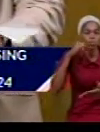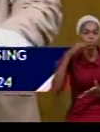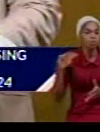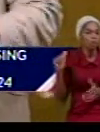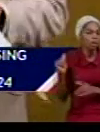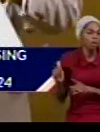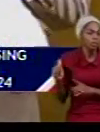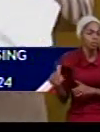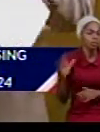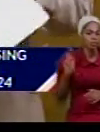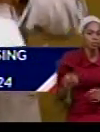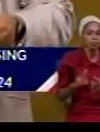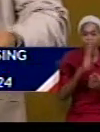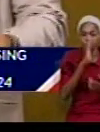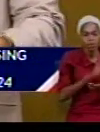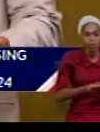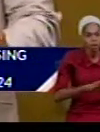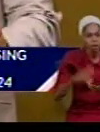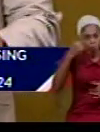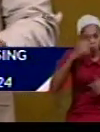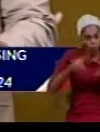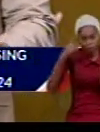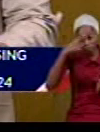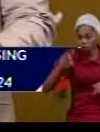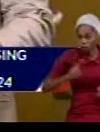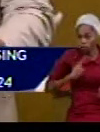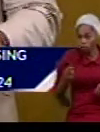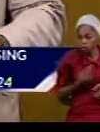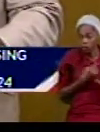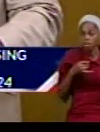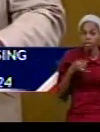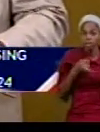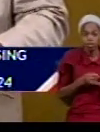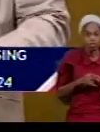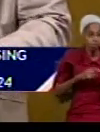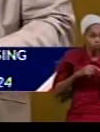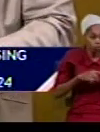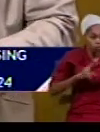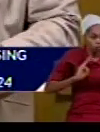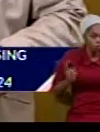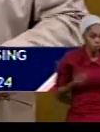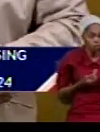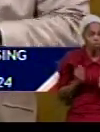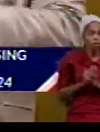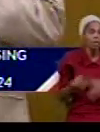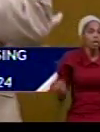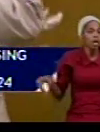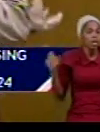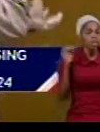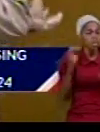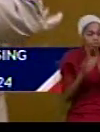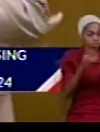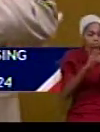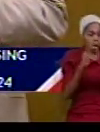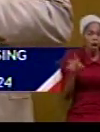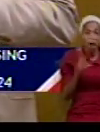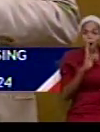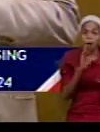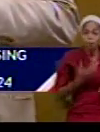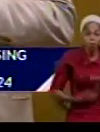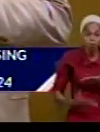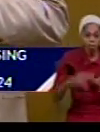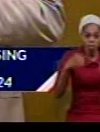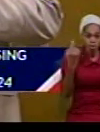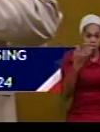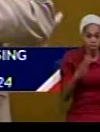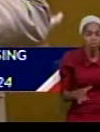shows us that if you are born a sinner, you need purification. You need to be saved. And unlike what they did